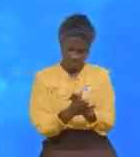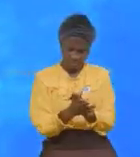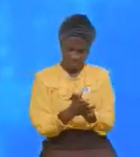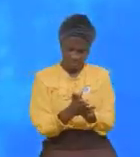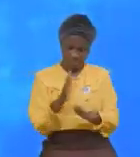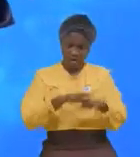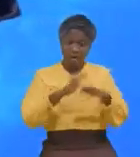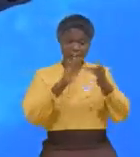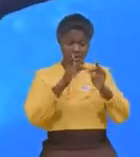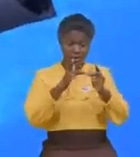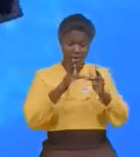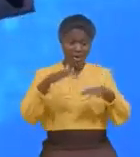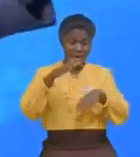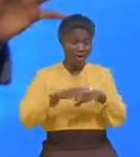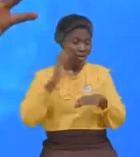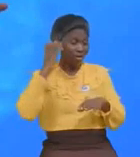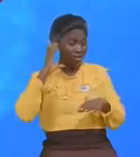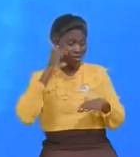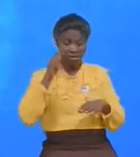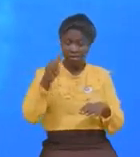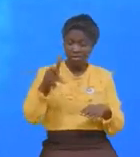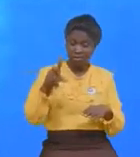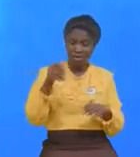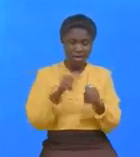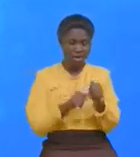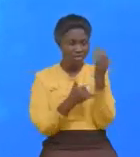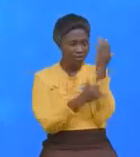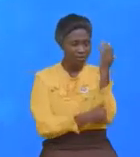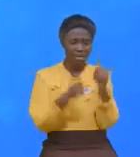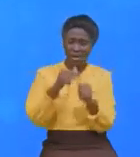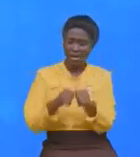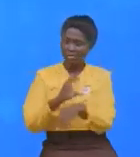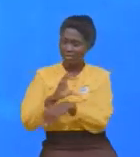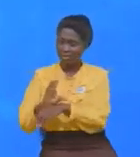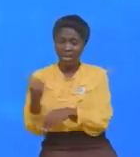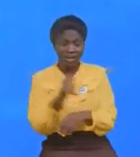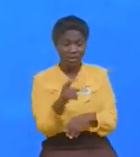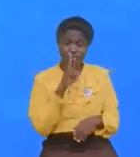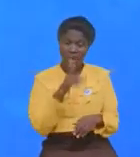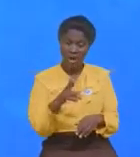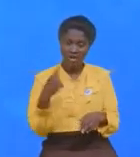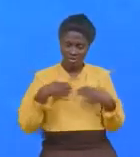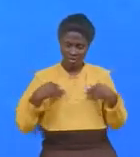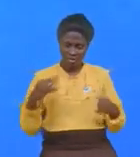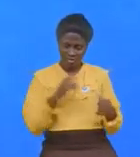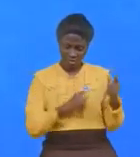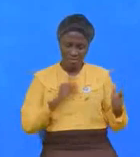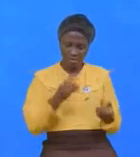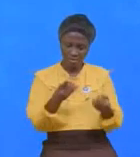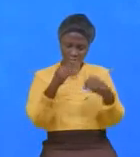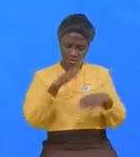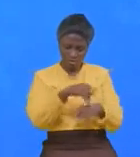Online, over the radio, television, every country, every congregation, wherever you are, the healing of the Lord is coming upon you now. You